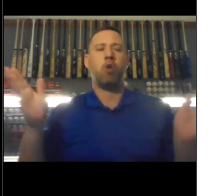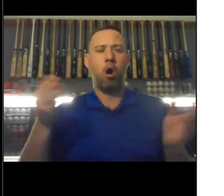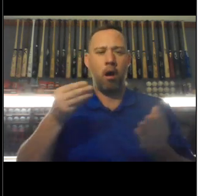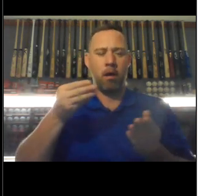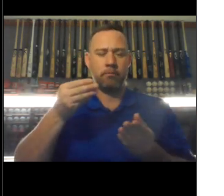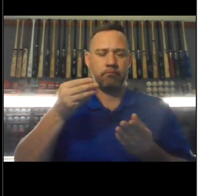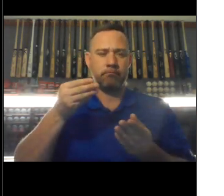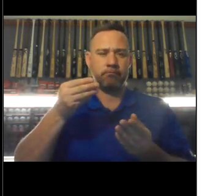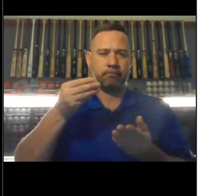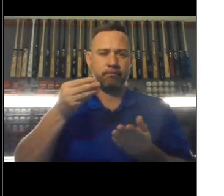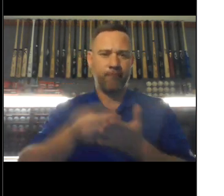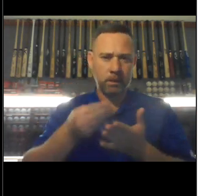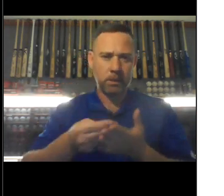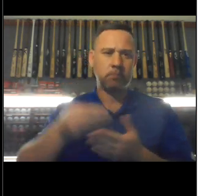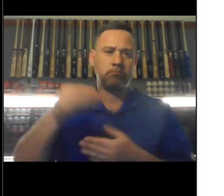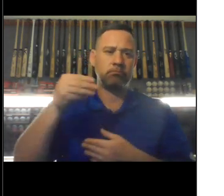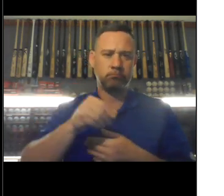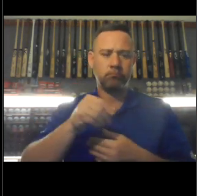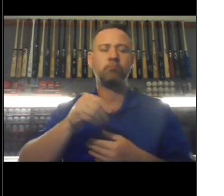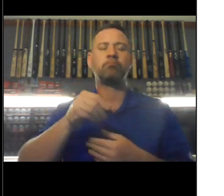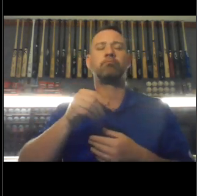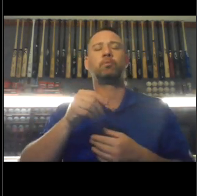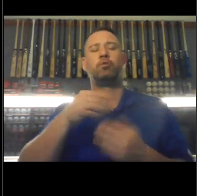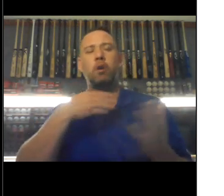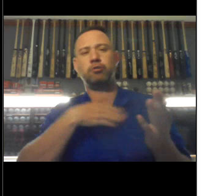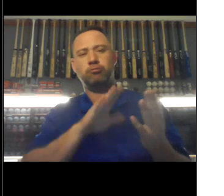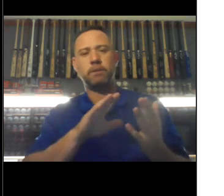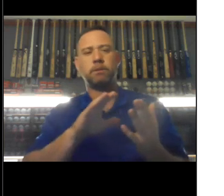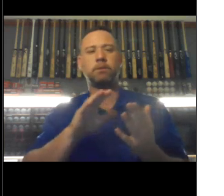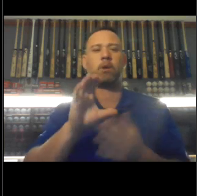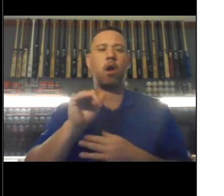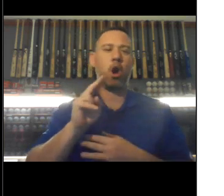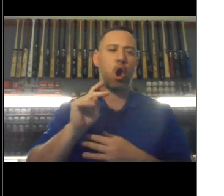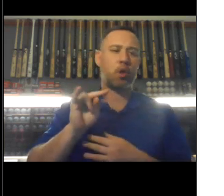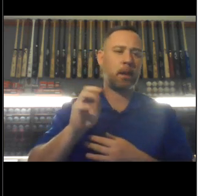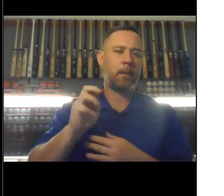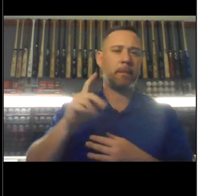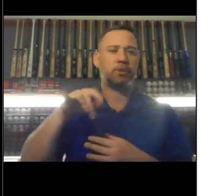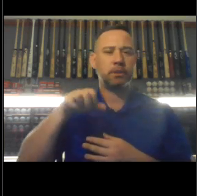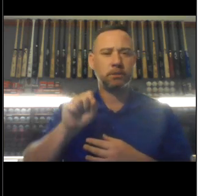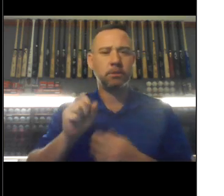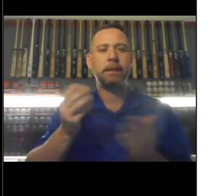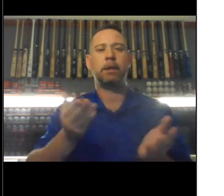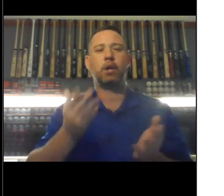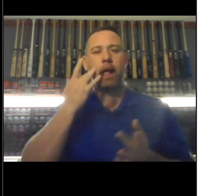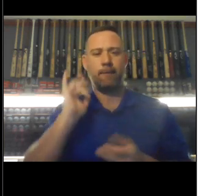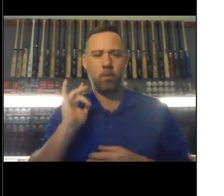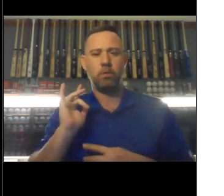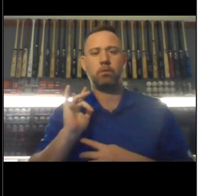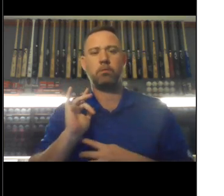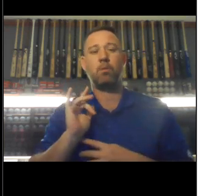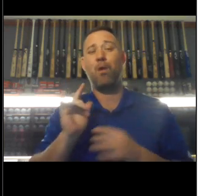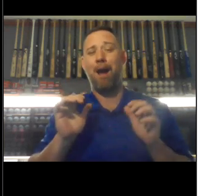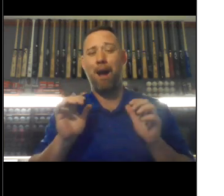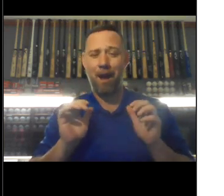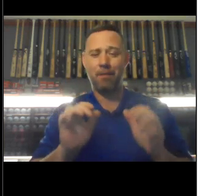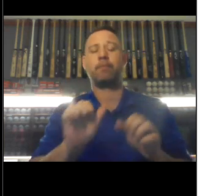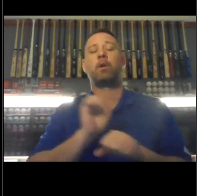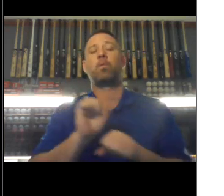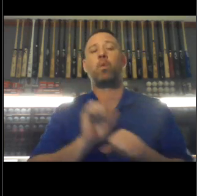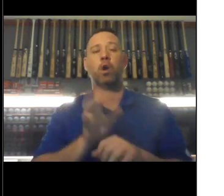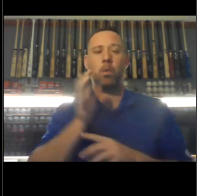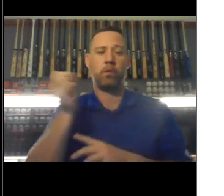of strategies to address carbon emissions here in California. So we're actively already working with stakeholder